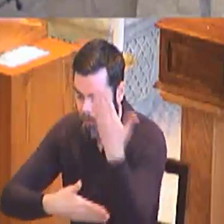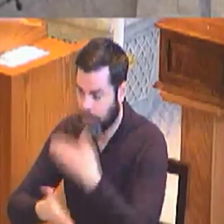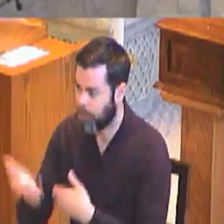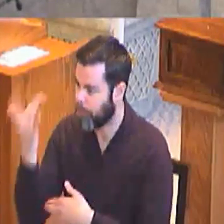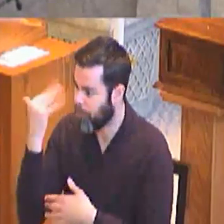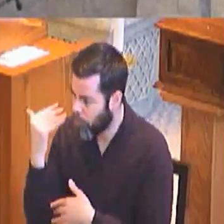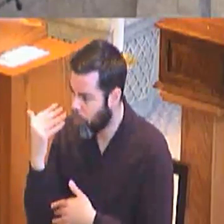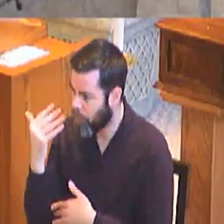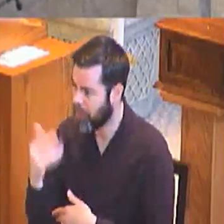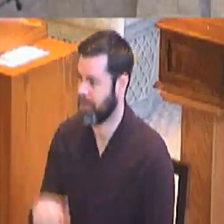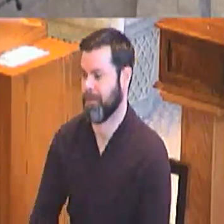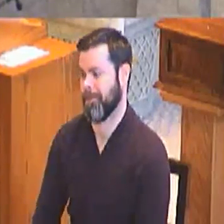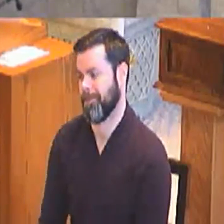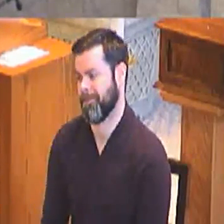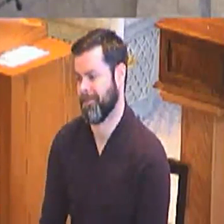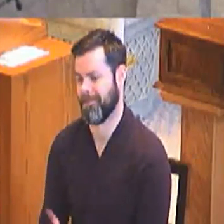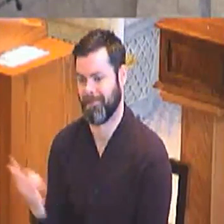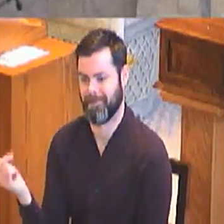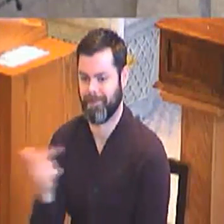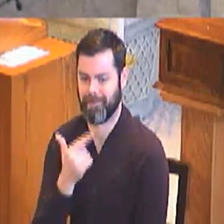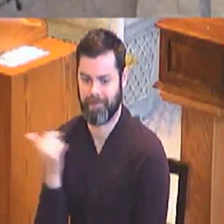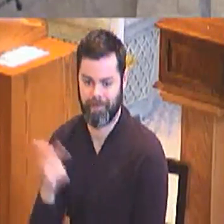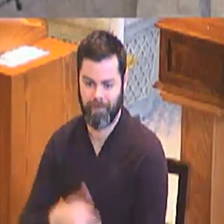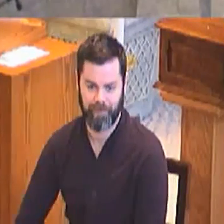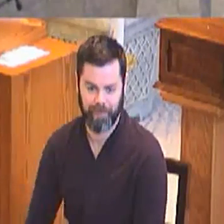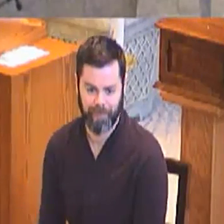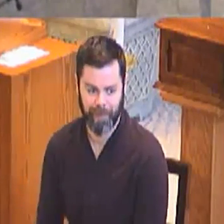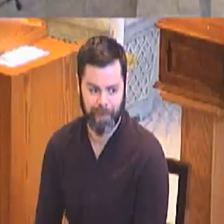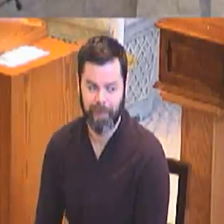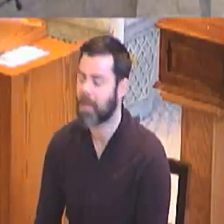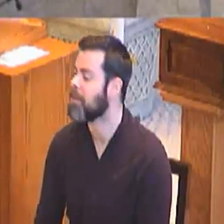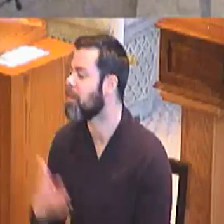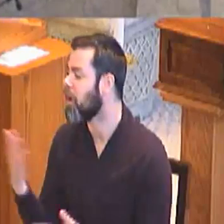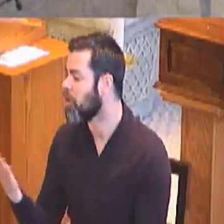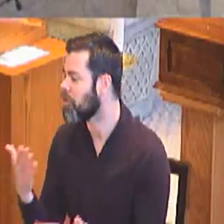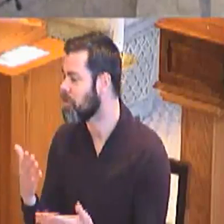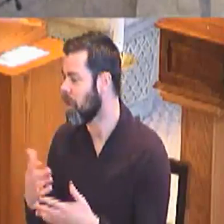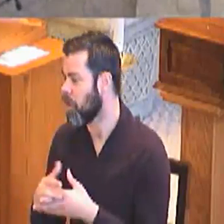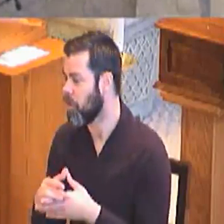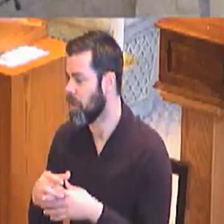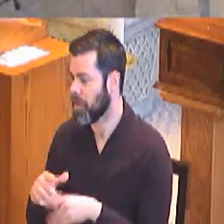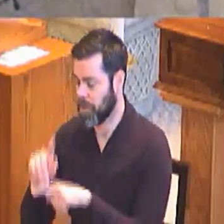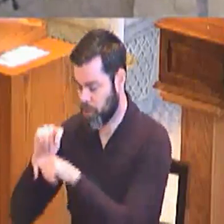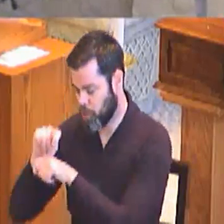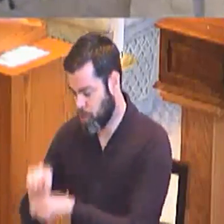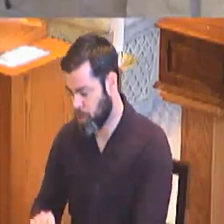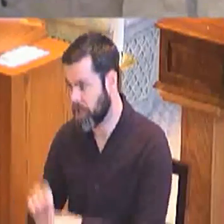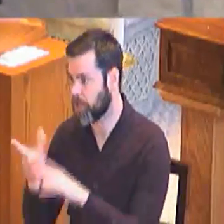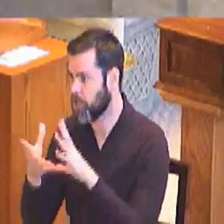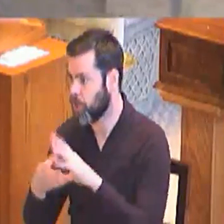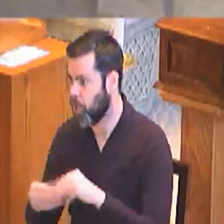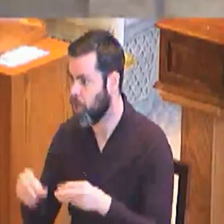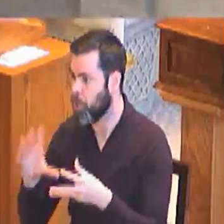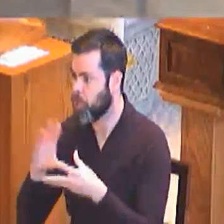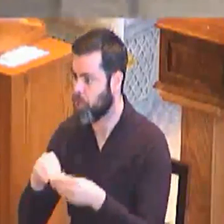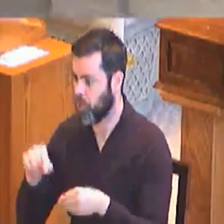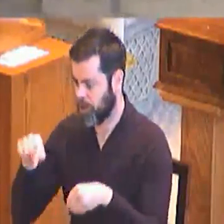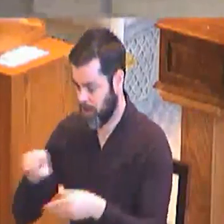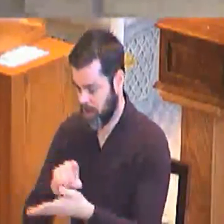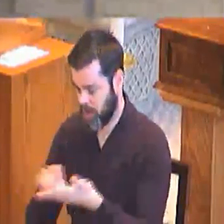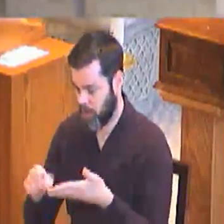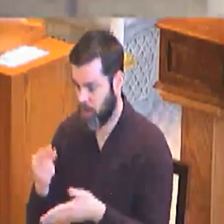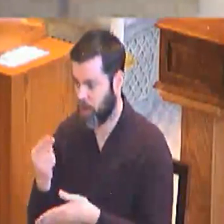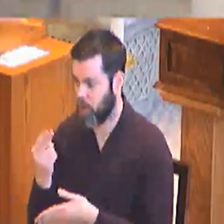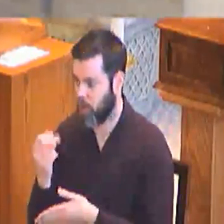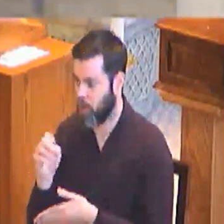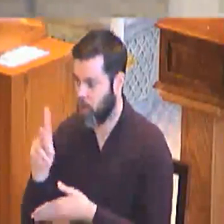And yet, you know, as we get into some of our classic stories, as we enter into this Holy Week, some of the most sacred time in Christianity,